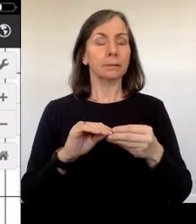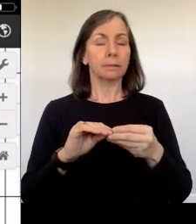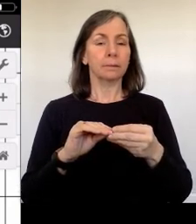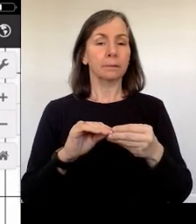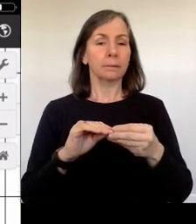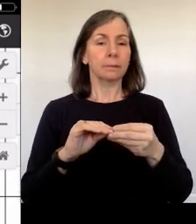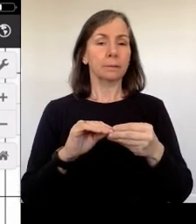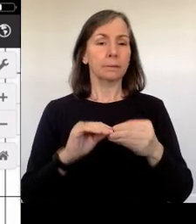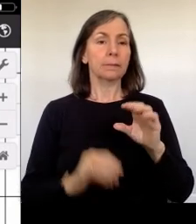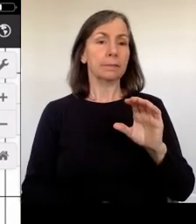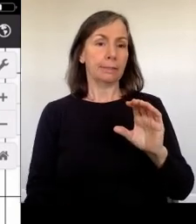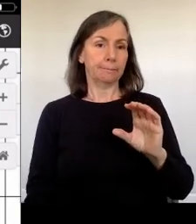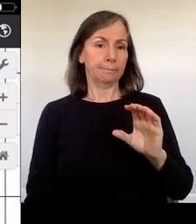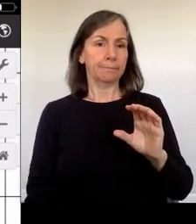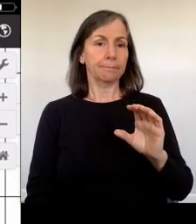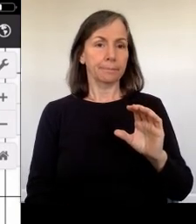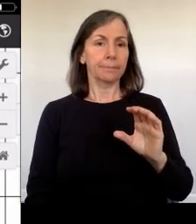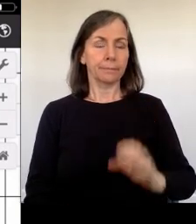c.